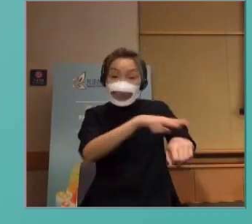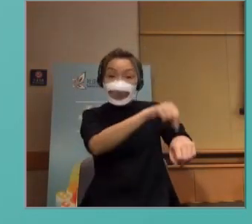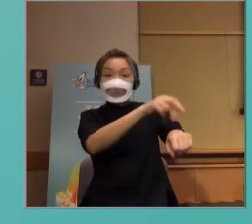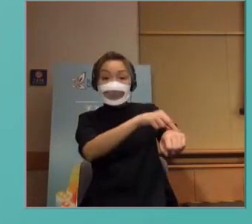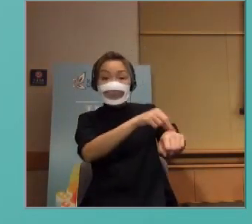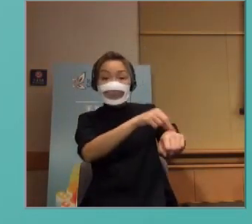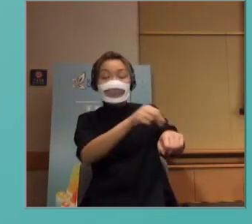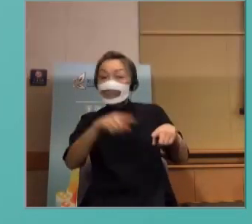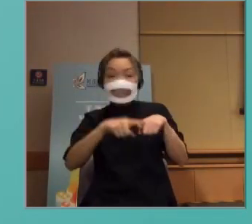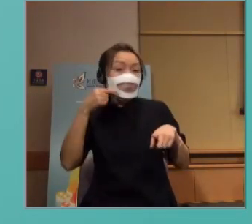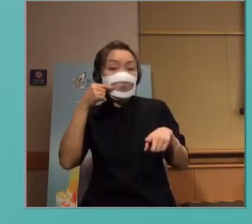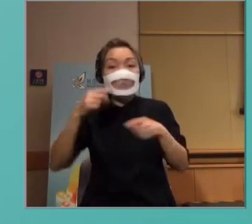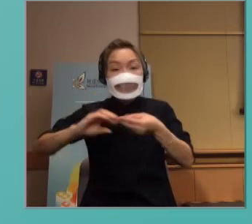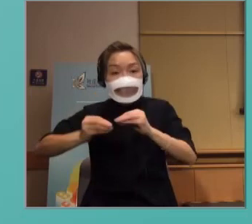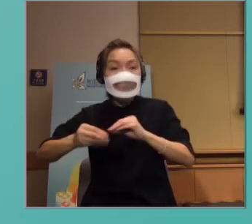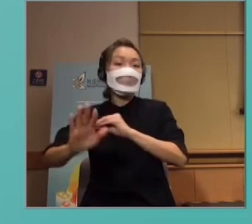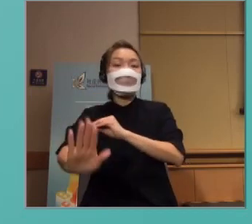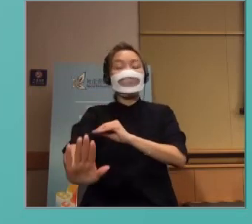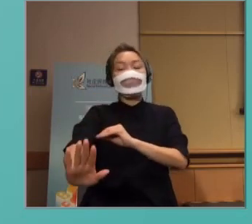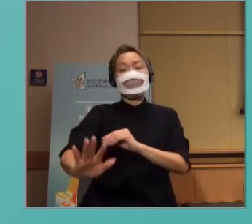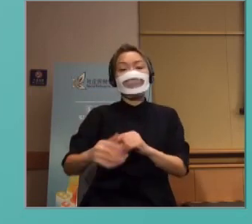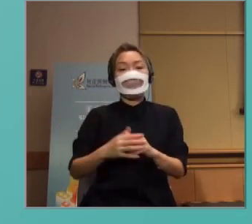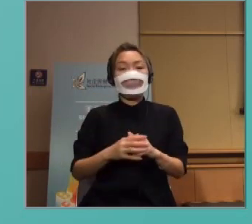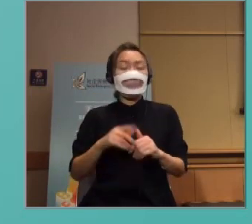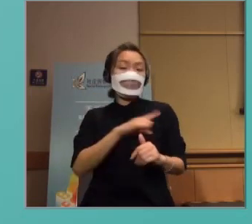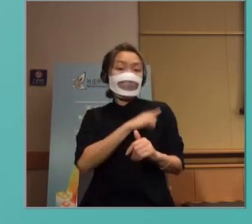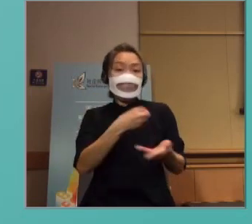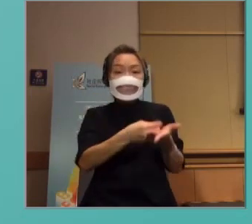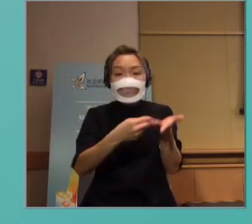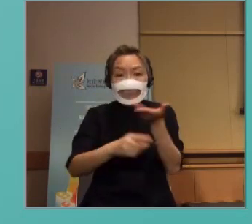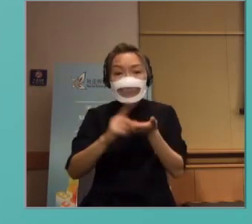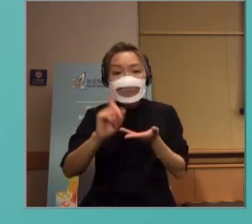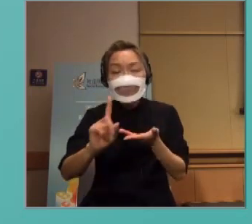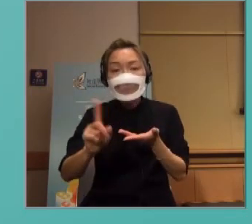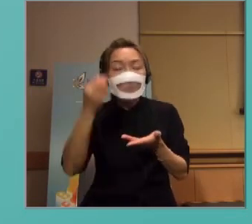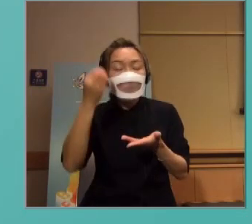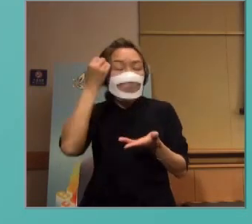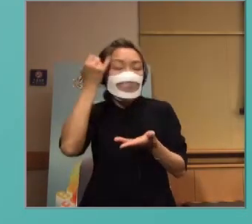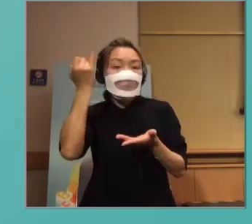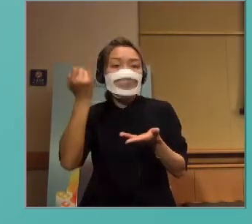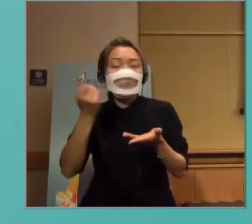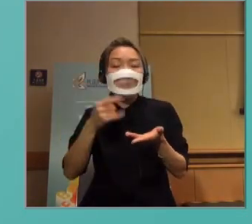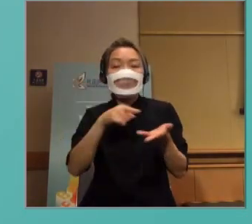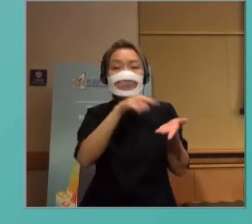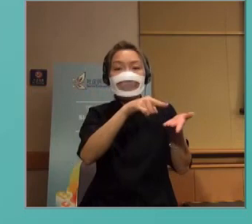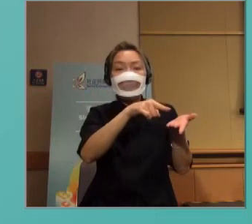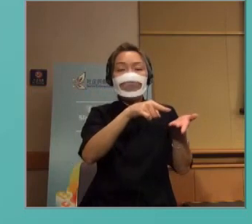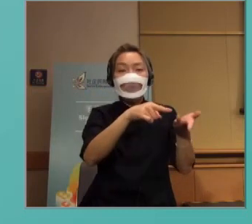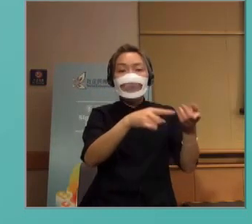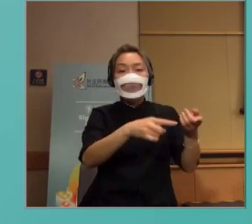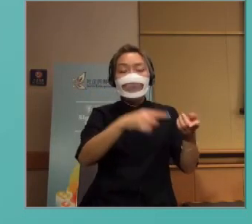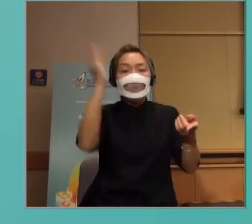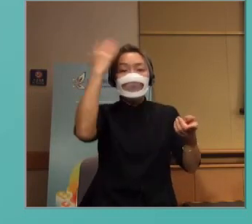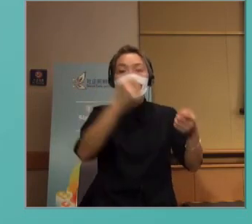for example, is a classic example of risky purchase because when it was first issued, they don't have any